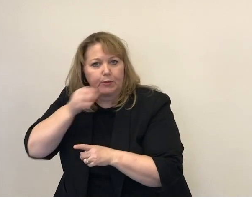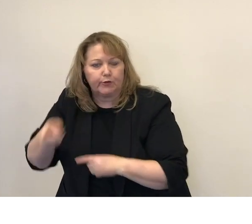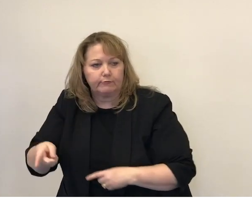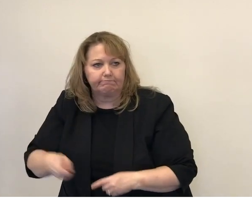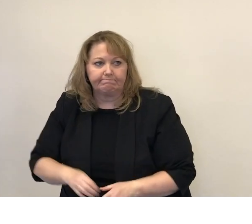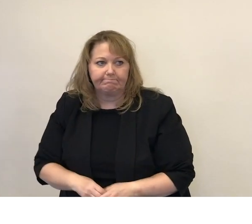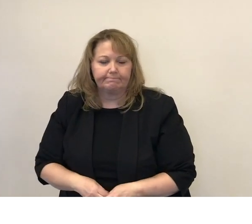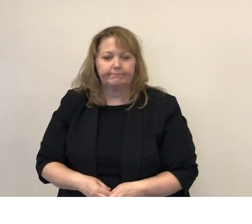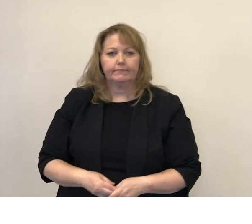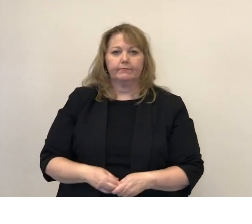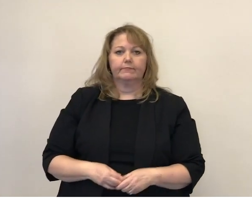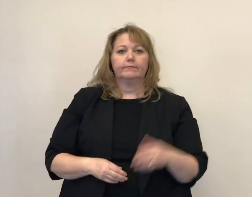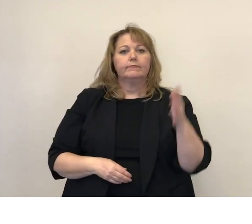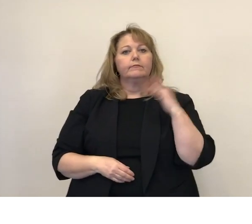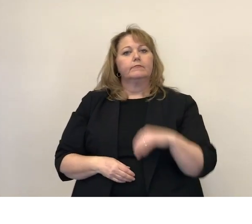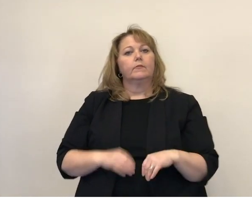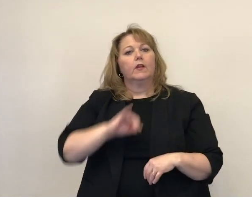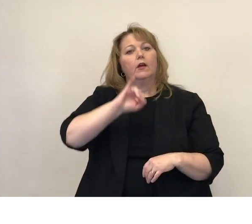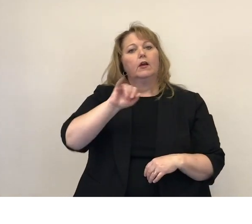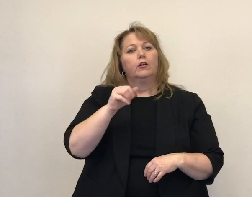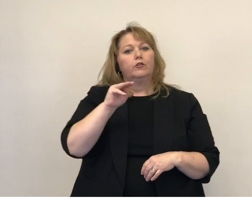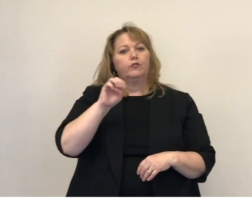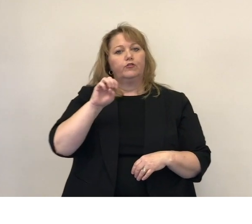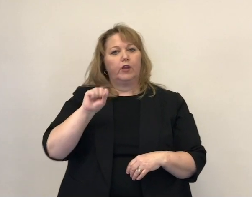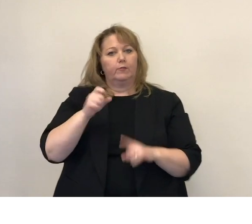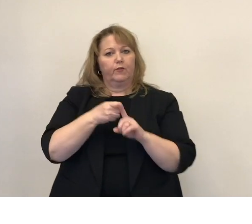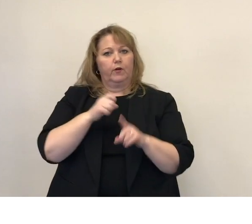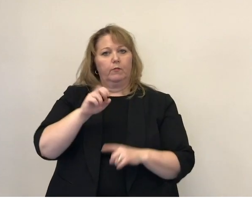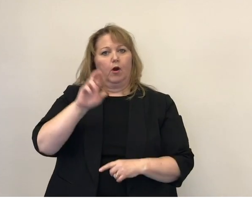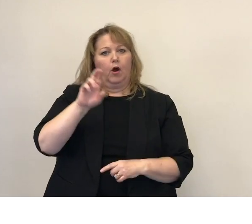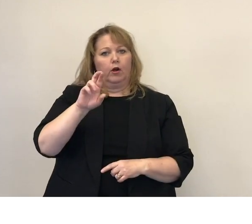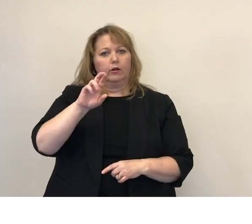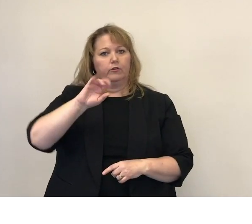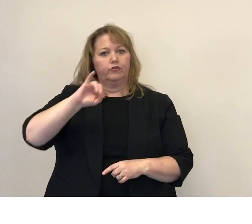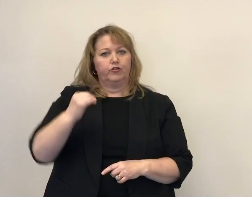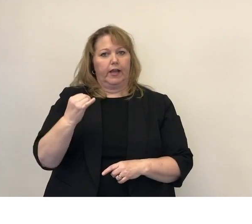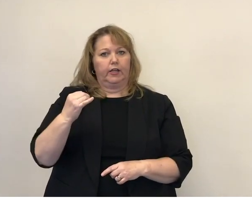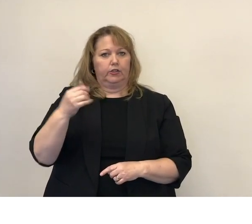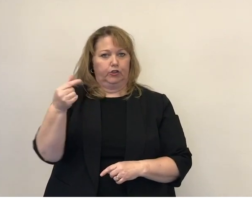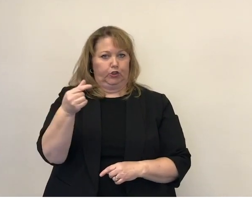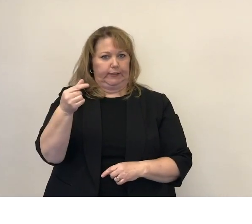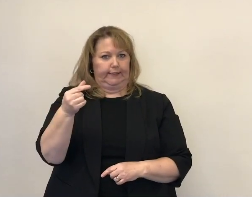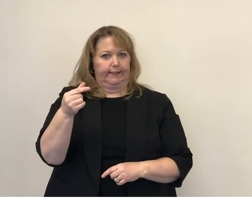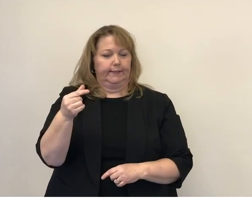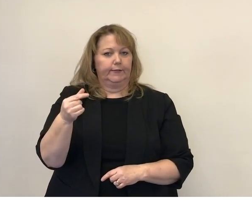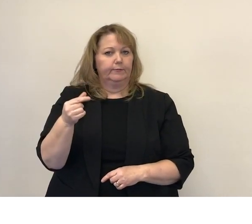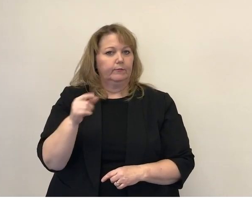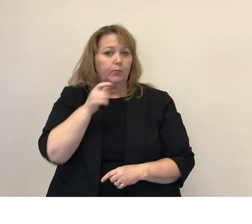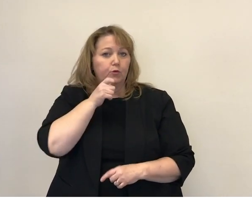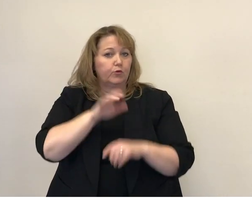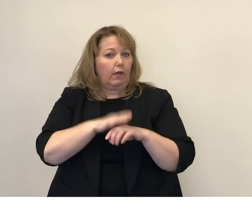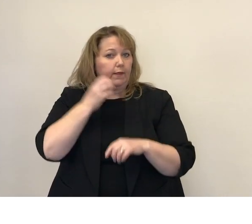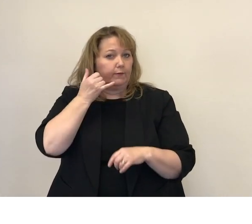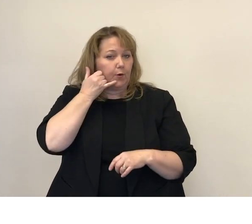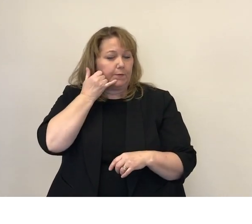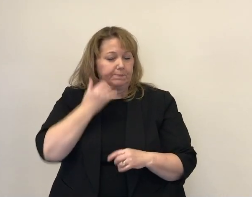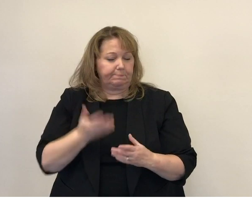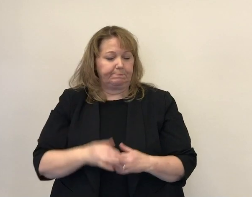to James from the RGJ on the line. James, if you're on the phone, could you unmute your microphone and ask your question of the governor?